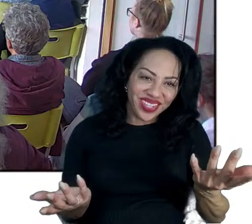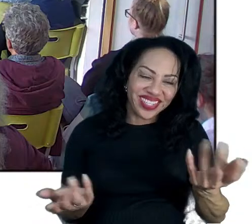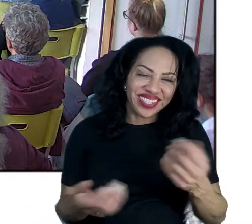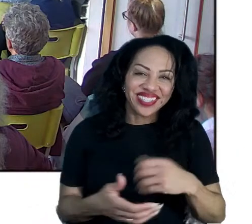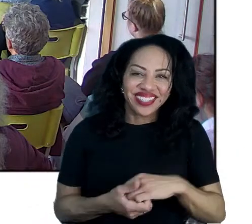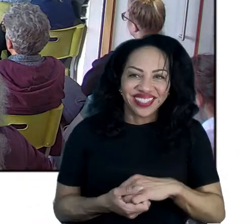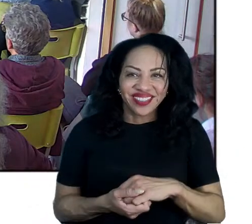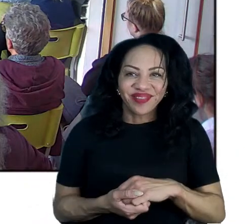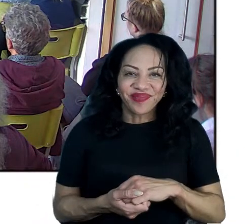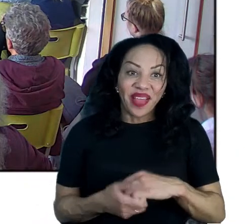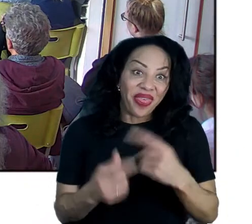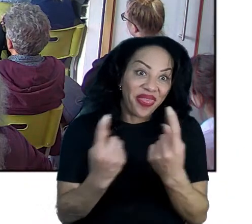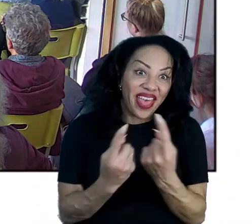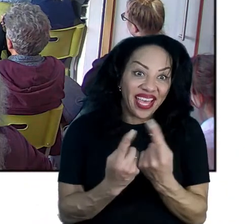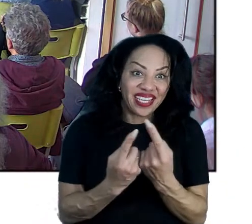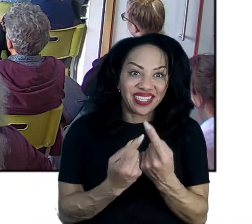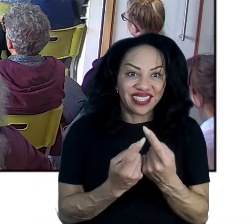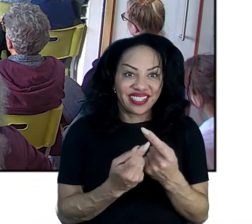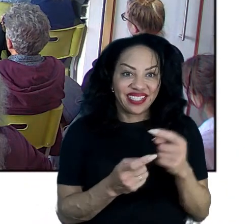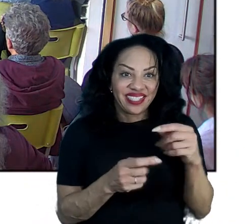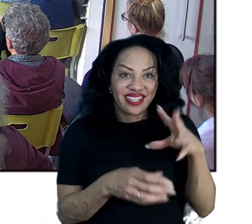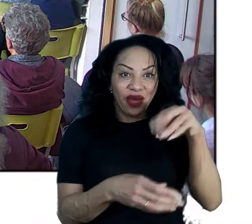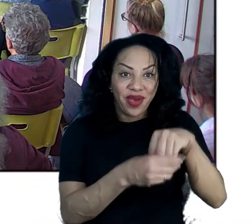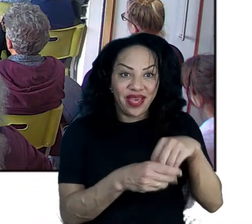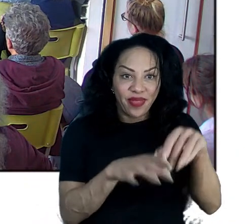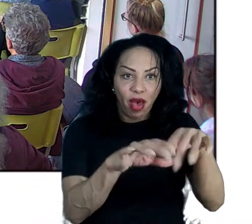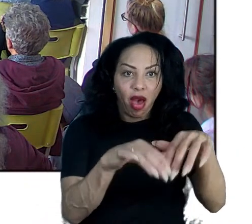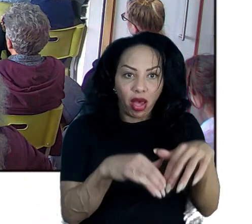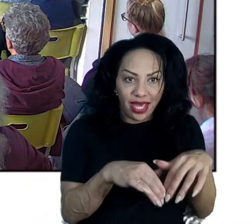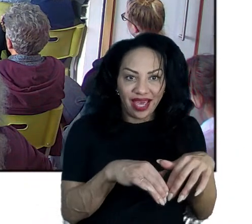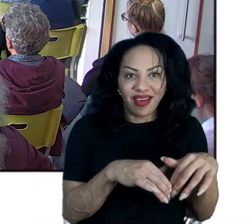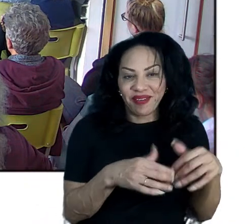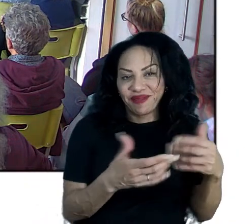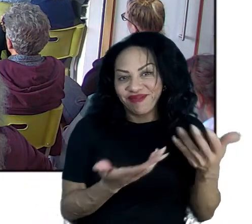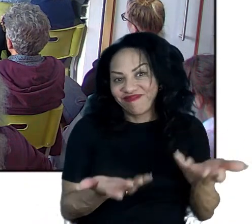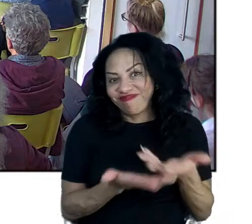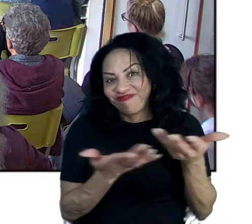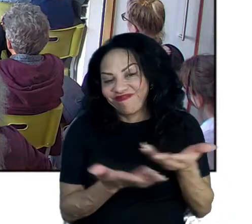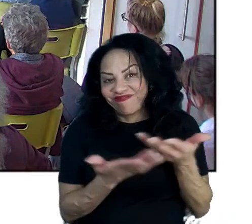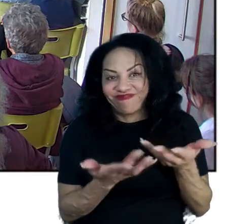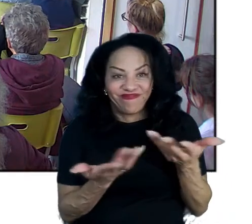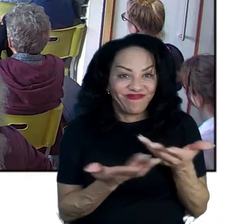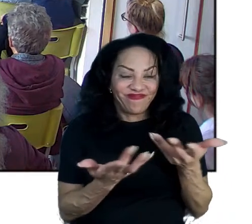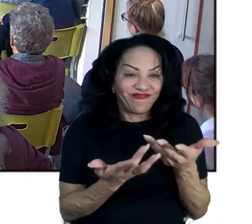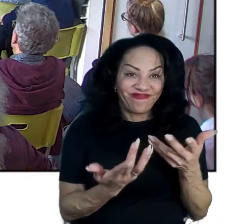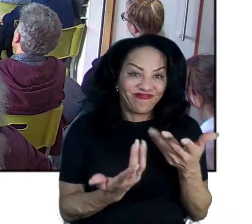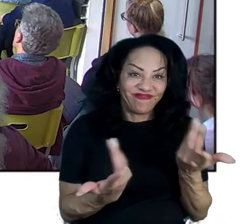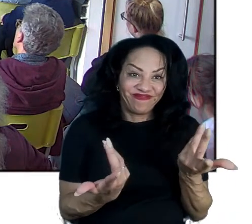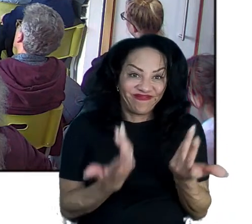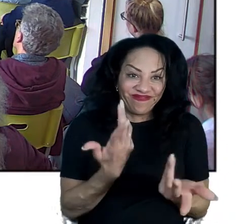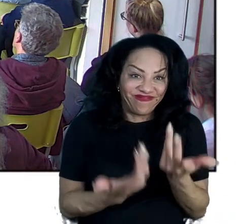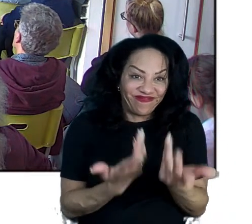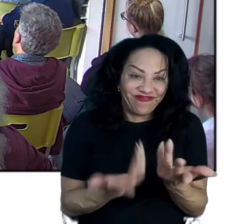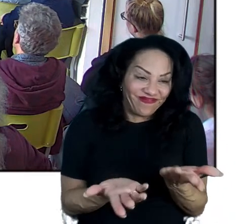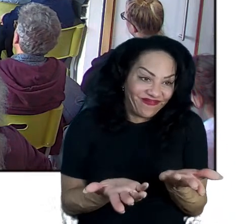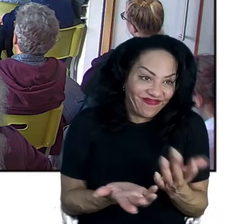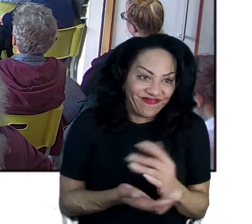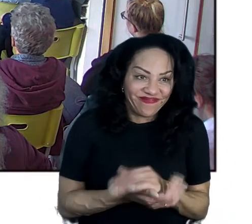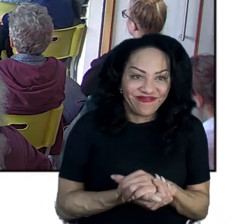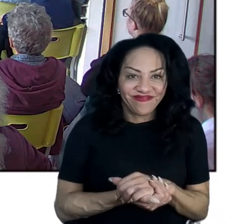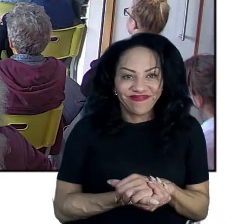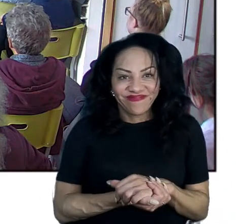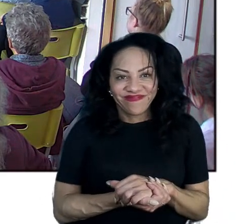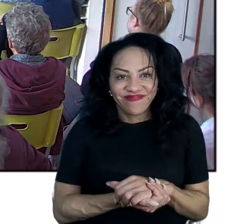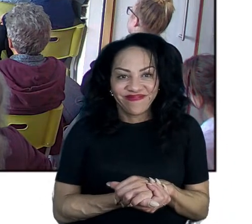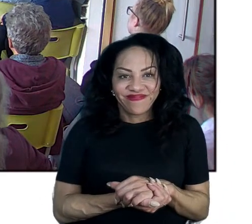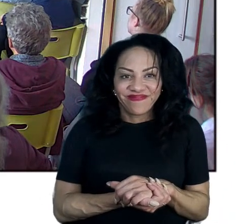were left behind from the exhibition. I know that a lot of things that people came into the space to make got dispersed and